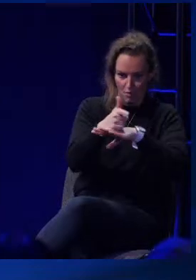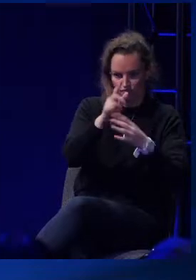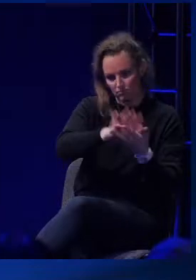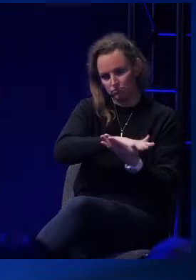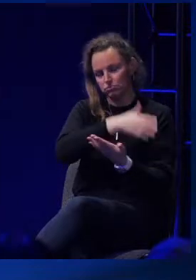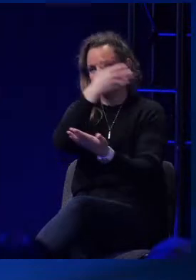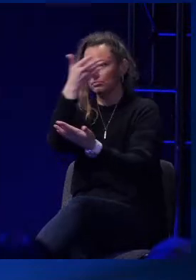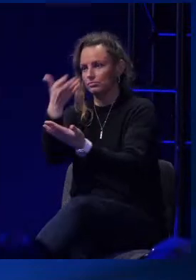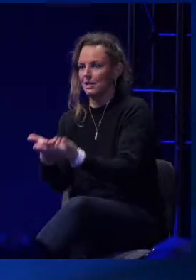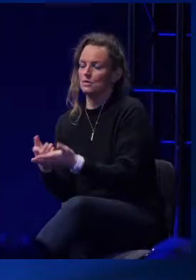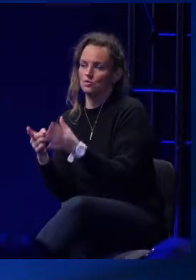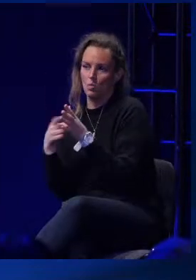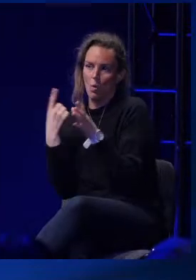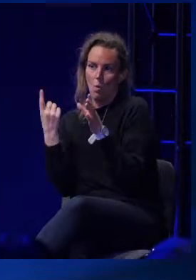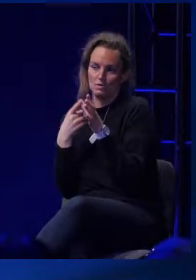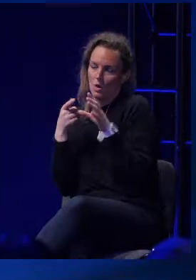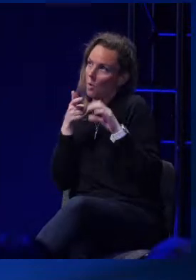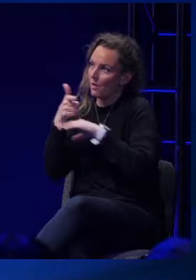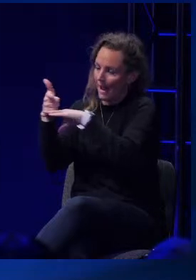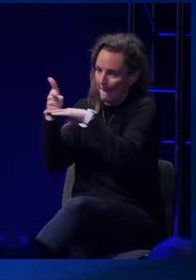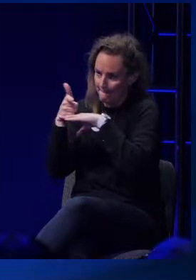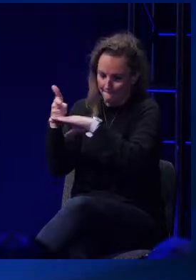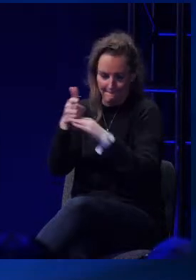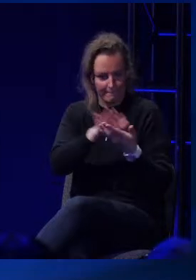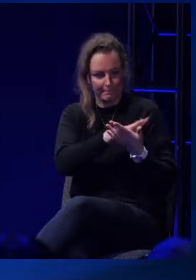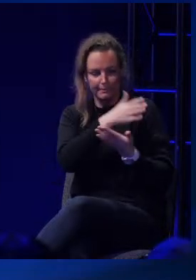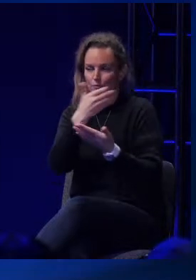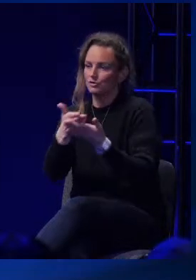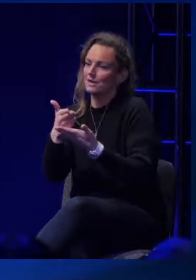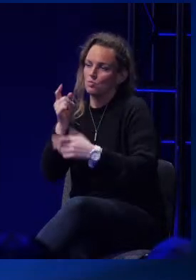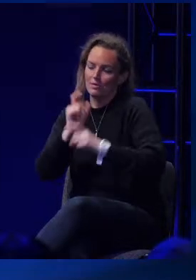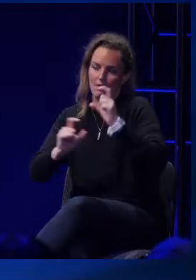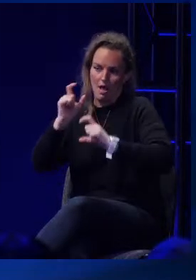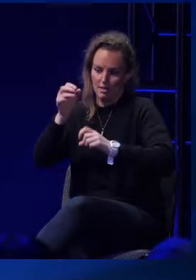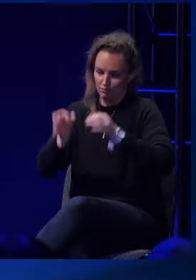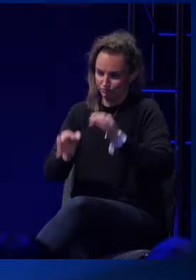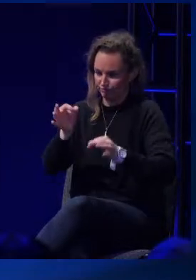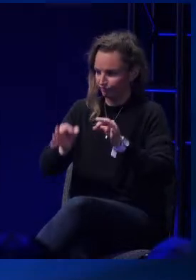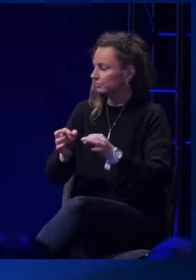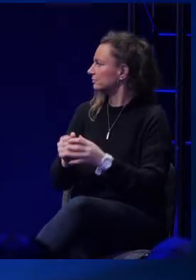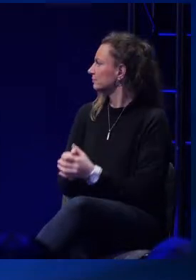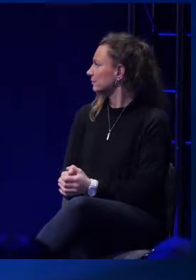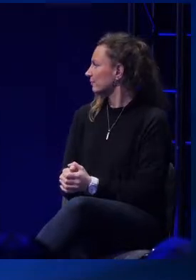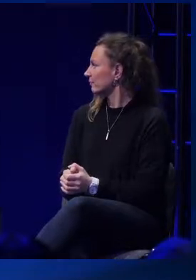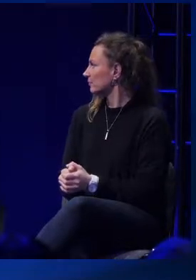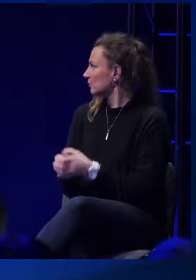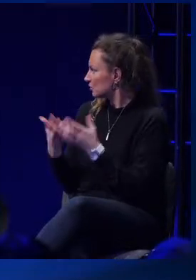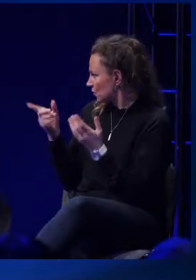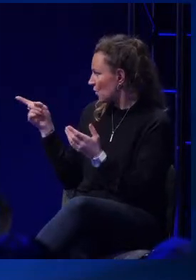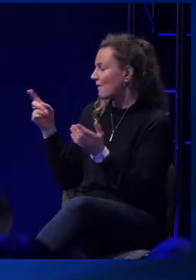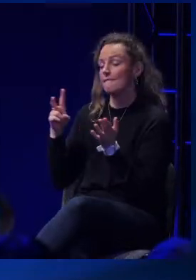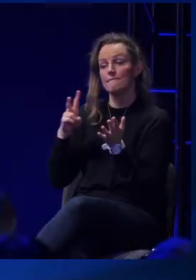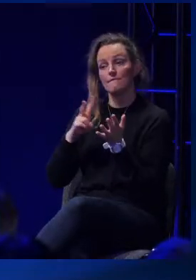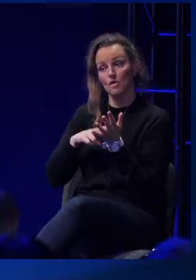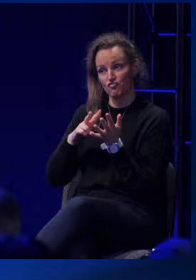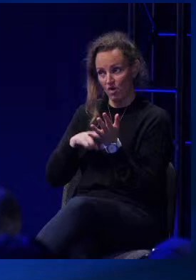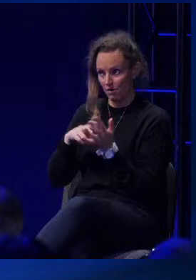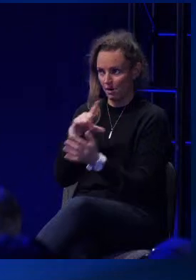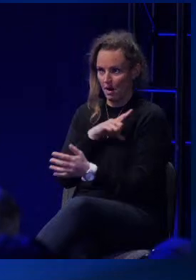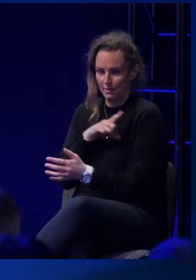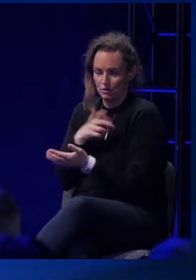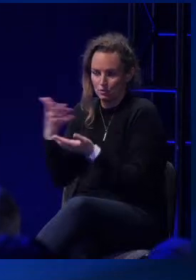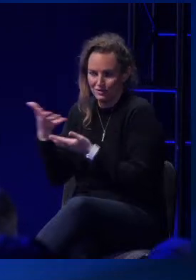true. So now I think it's, yeah. So, Veronica, this, because we're talking about